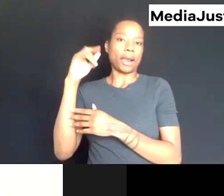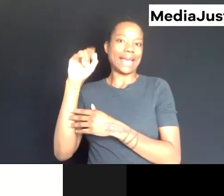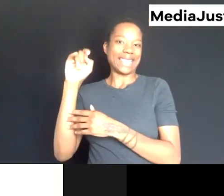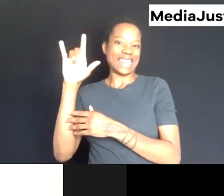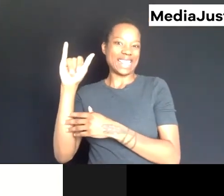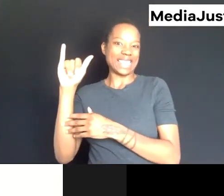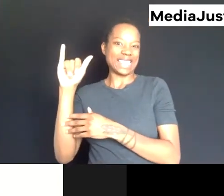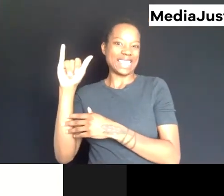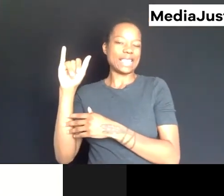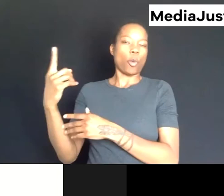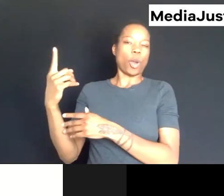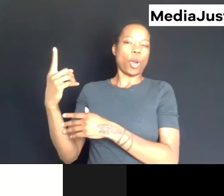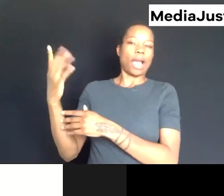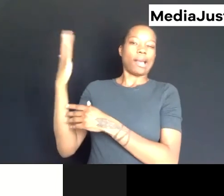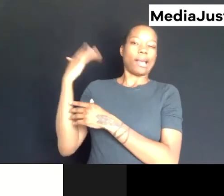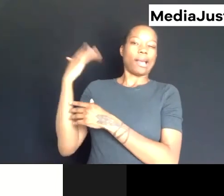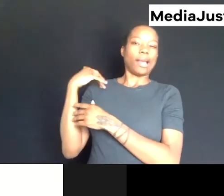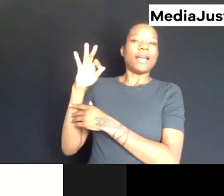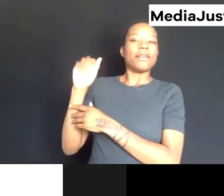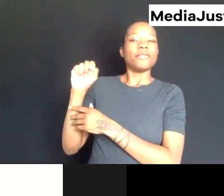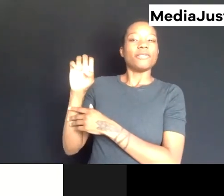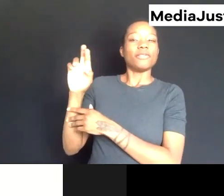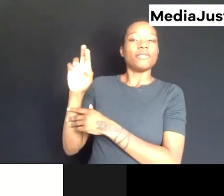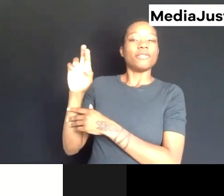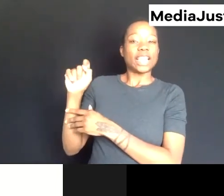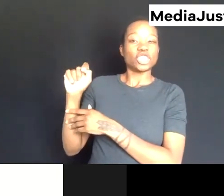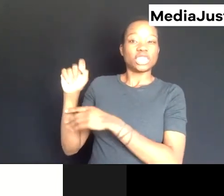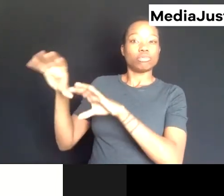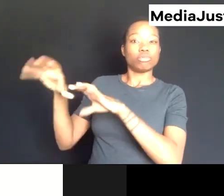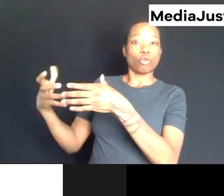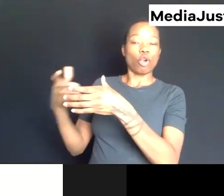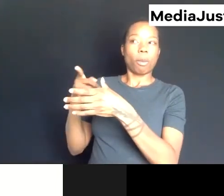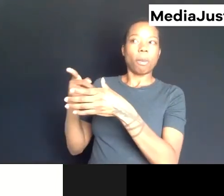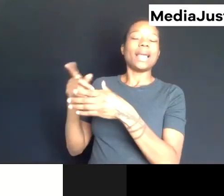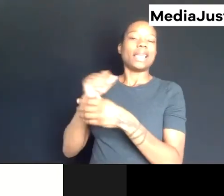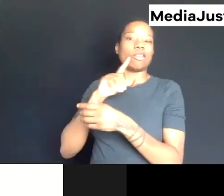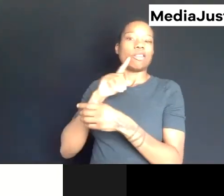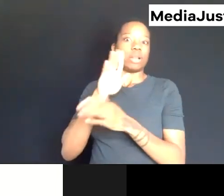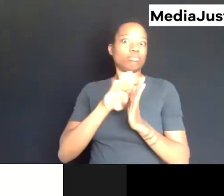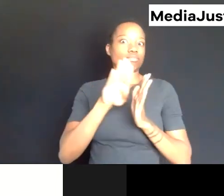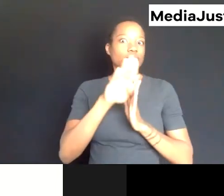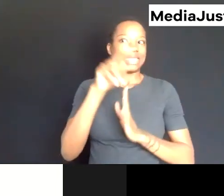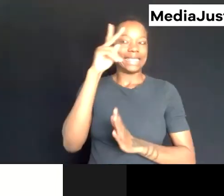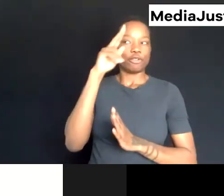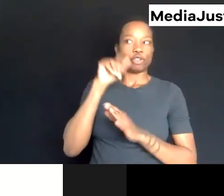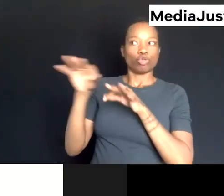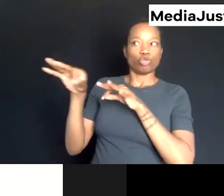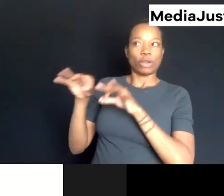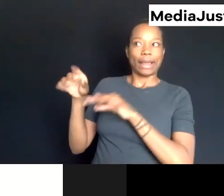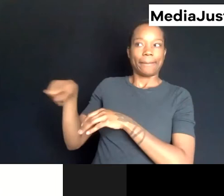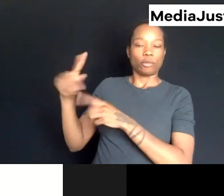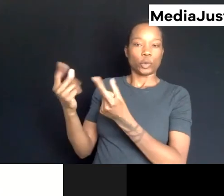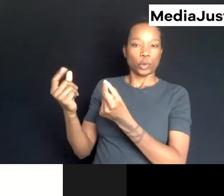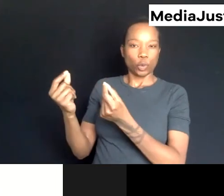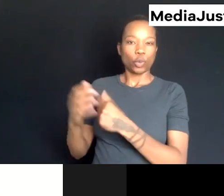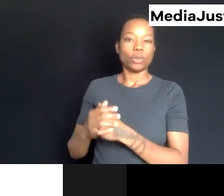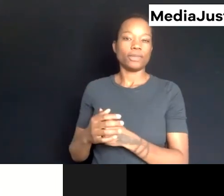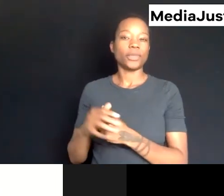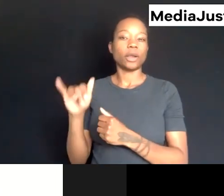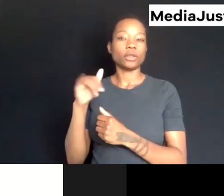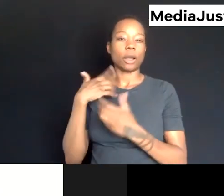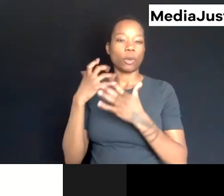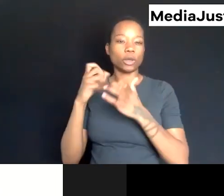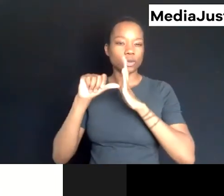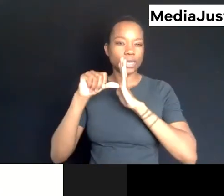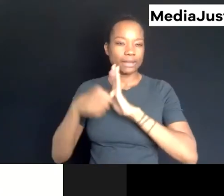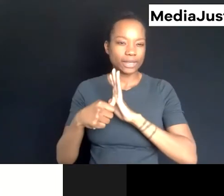you know, the thing that the last slide I wanted to kind of point your attention to there are kind of structures in our society that